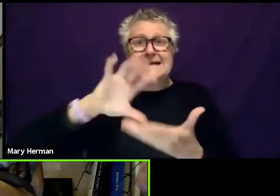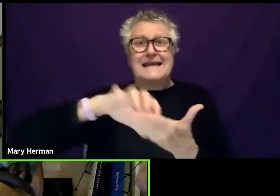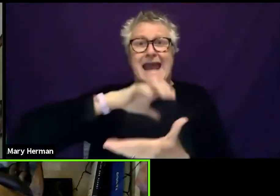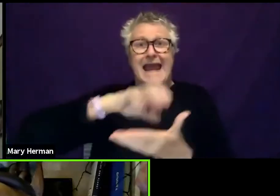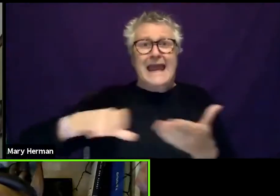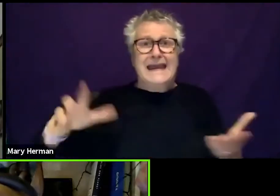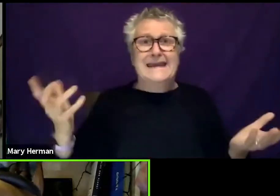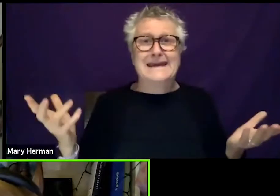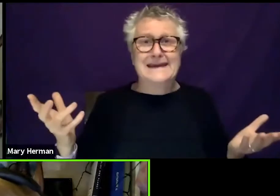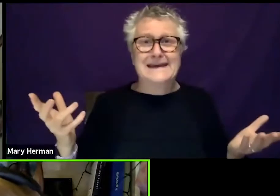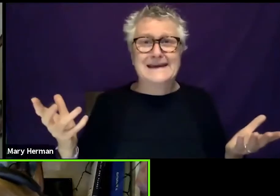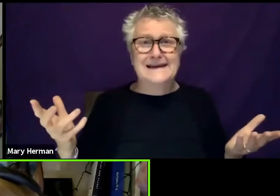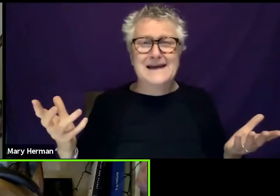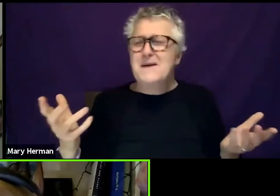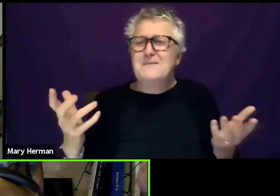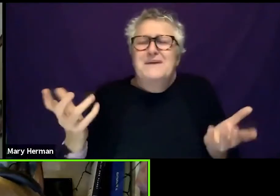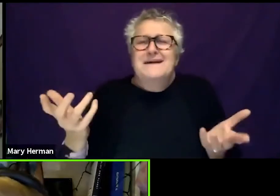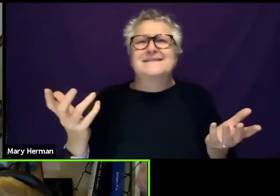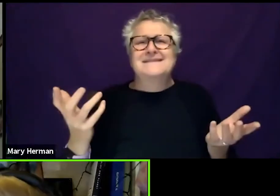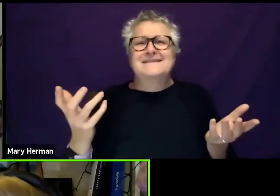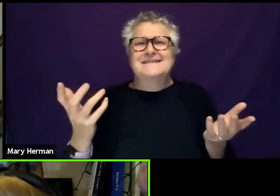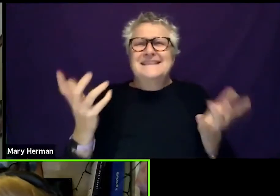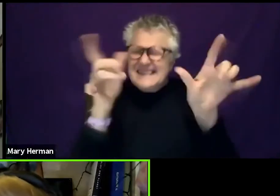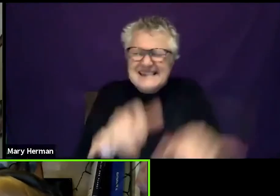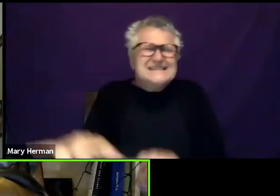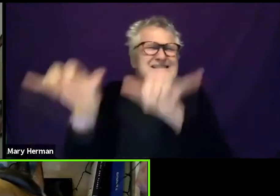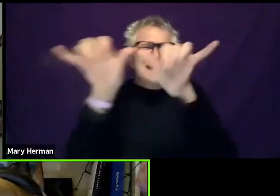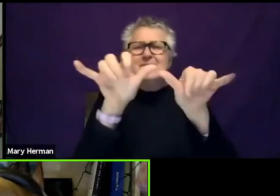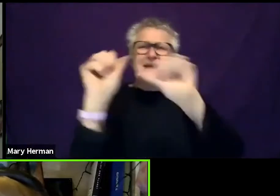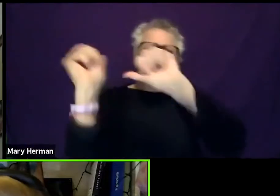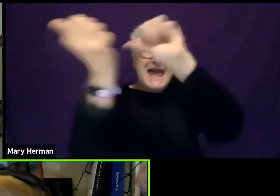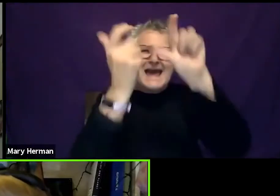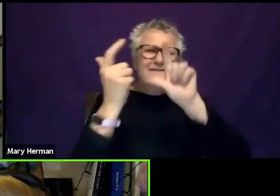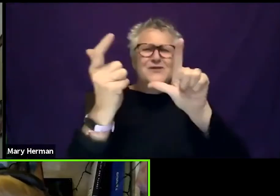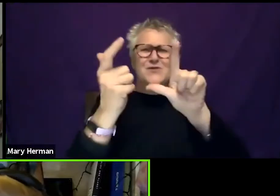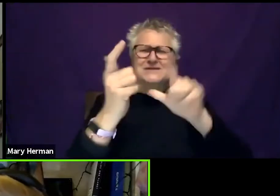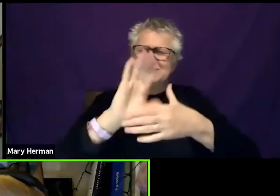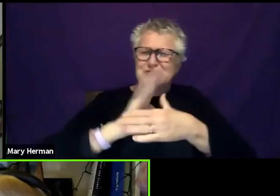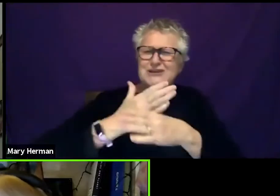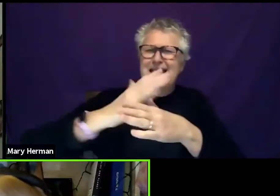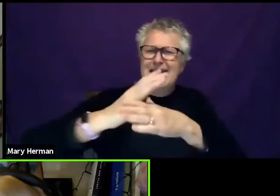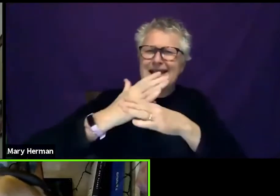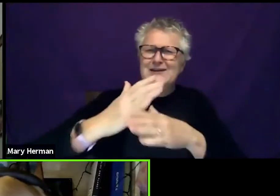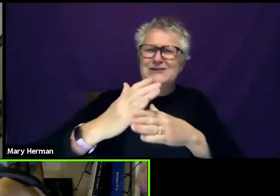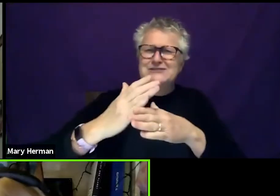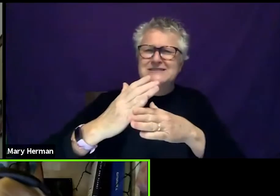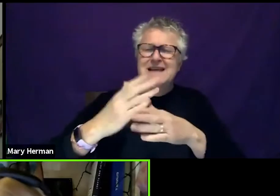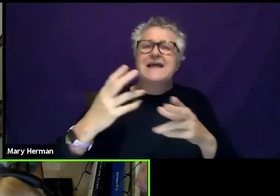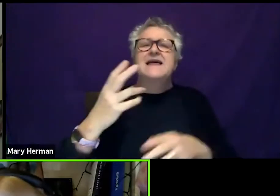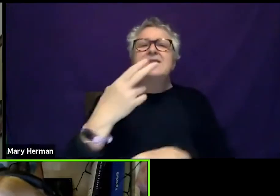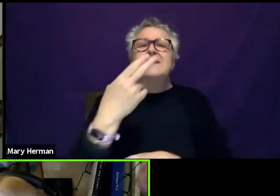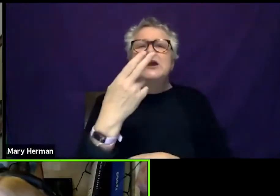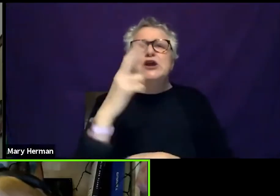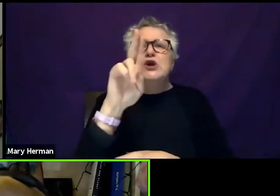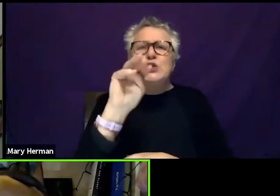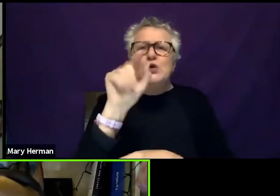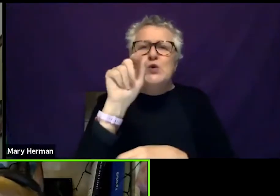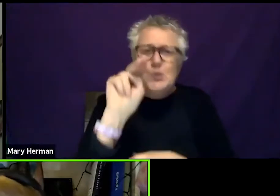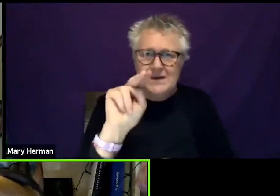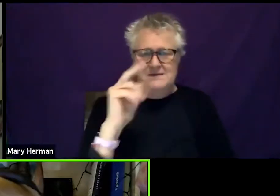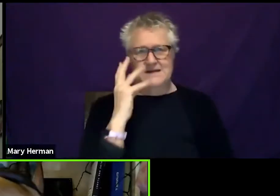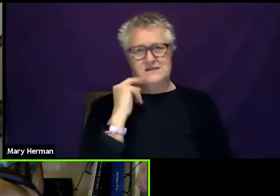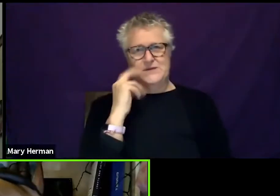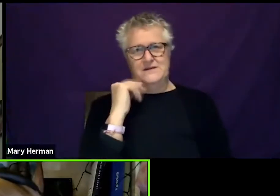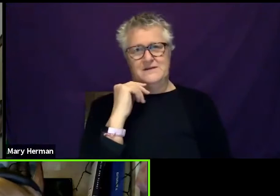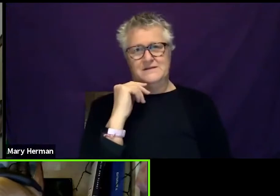pretty much everyone shares, right? There are experiences that are human and universal. The feeling of